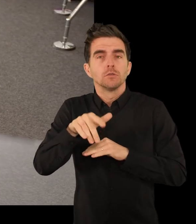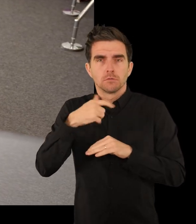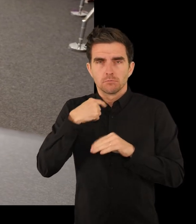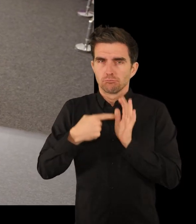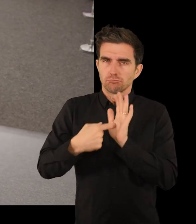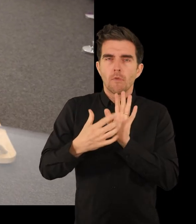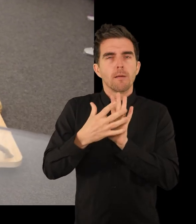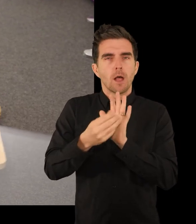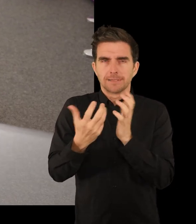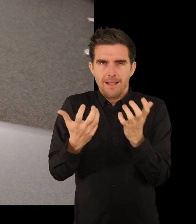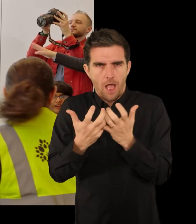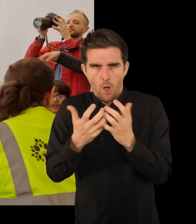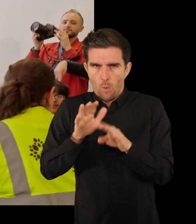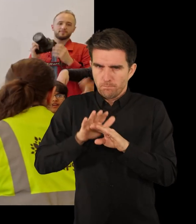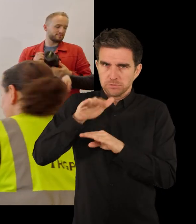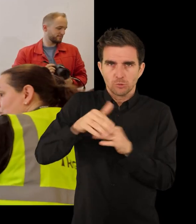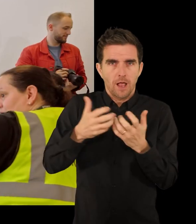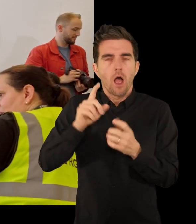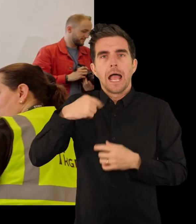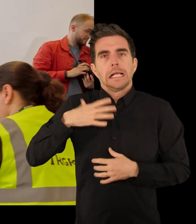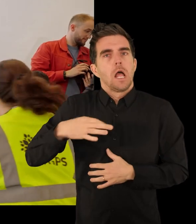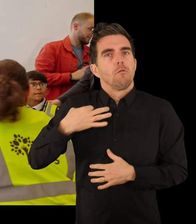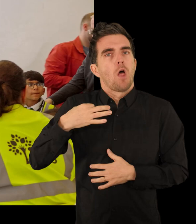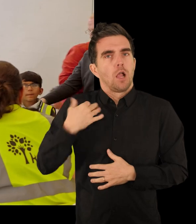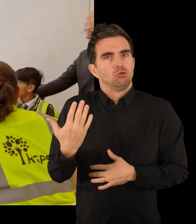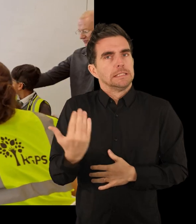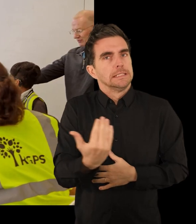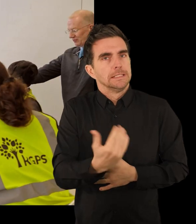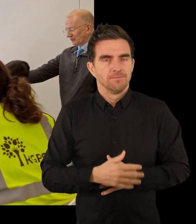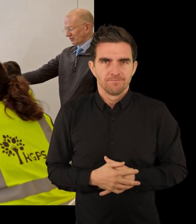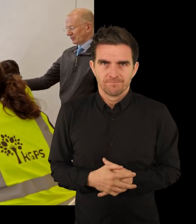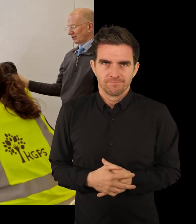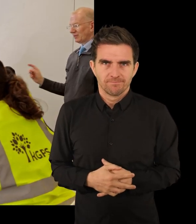model of how the bridge works, but I need some volunteers.